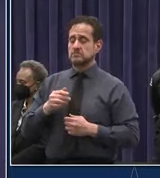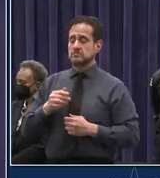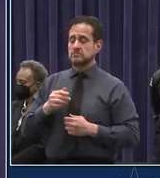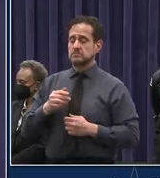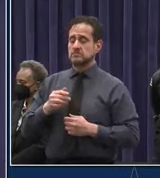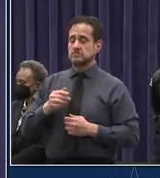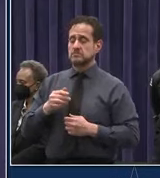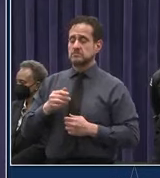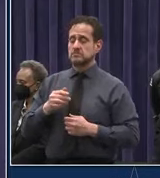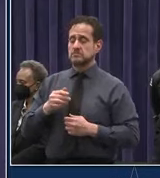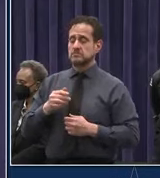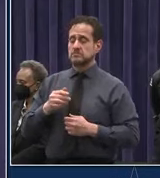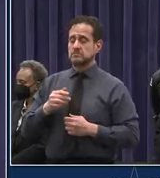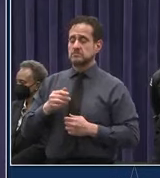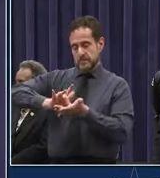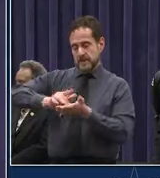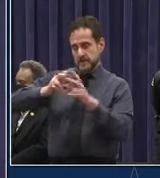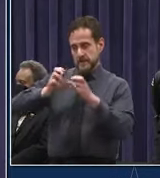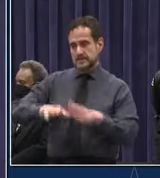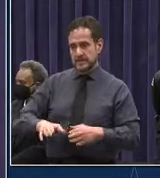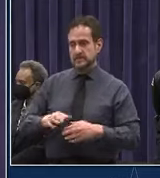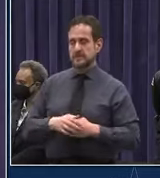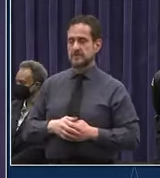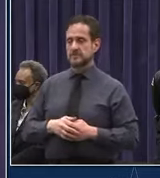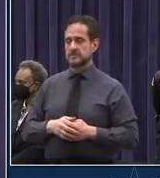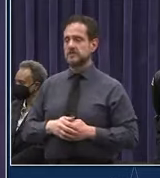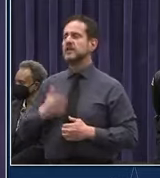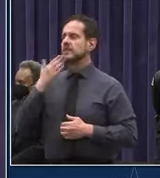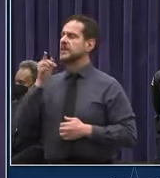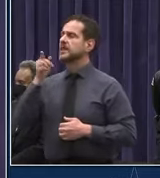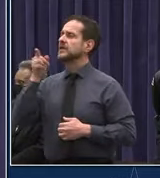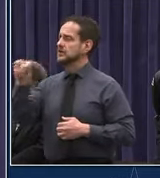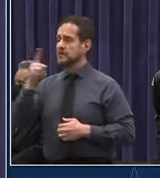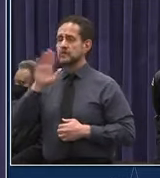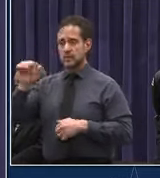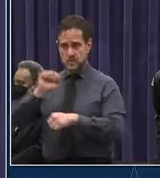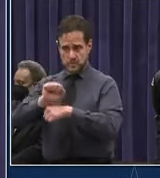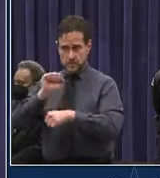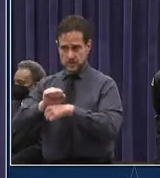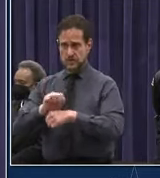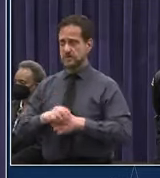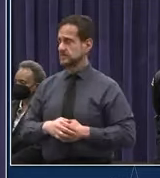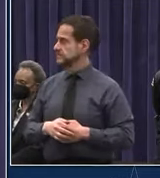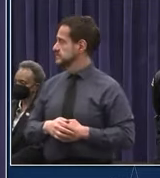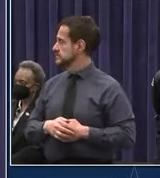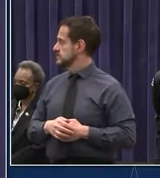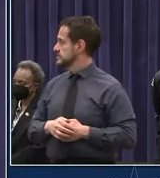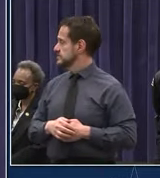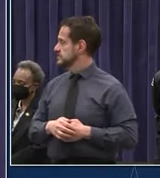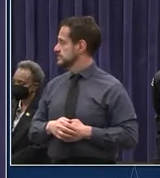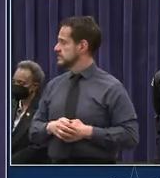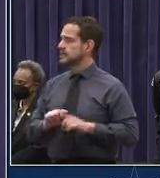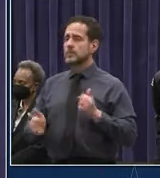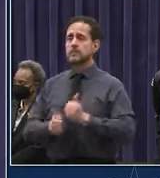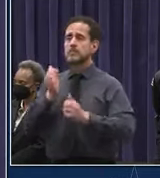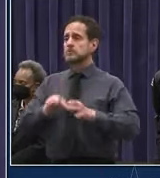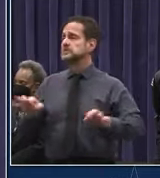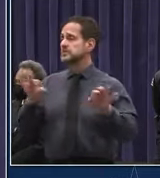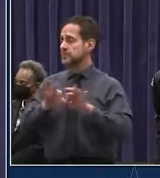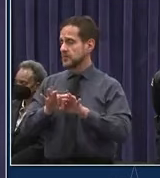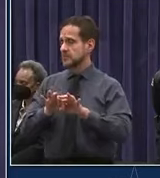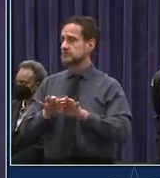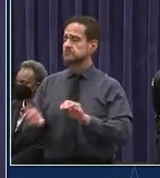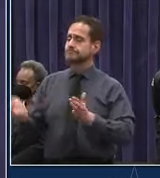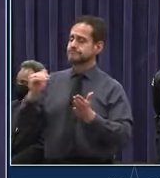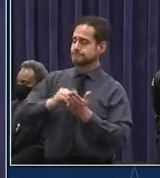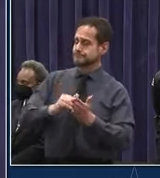Chief Medical Examiner, Pani Rukumar, thank her for her work in this situation. But most importantly, I want to come back